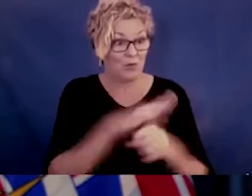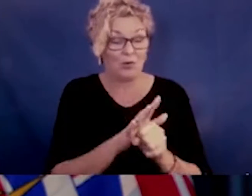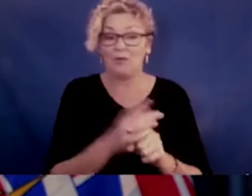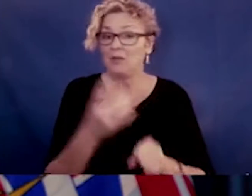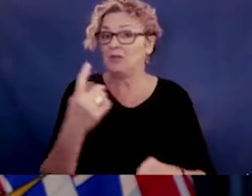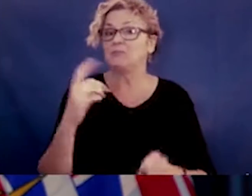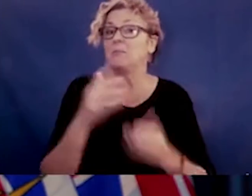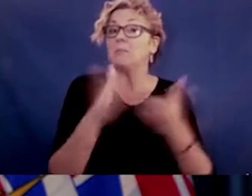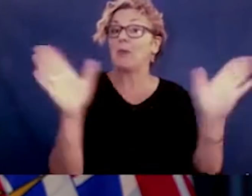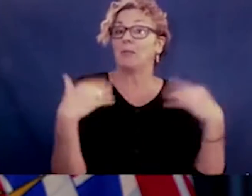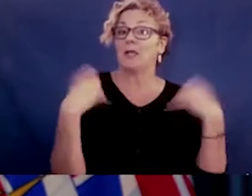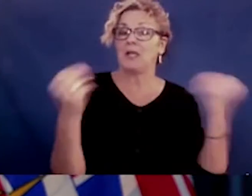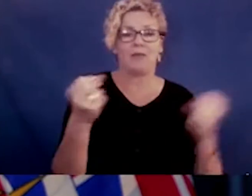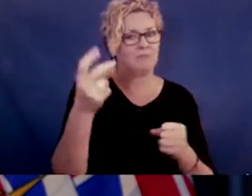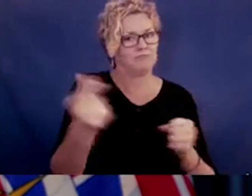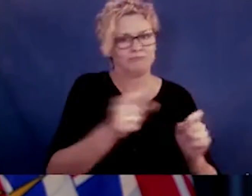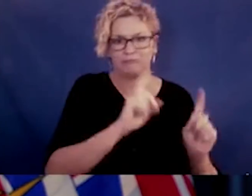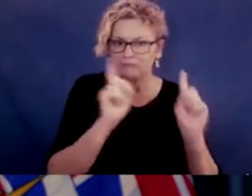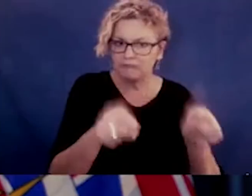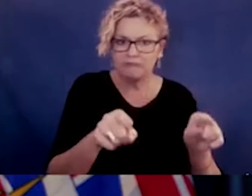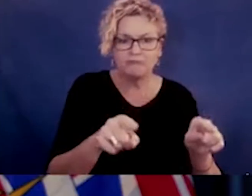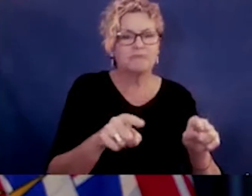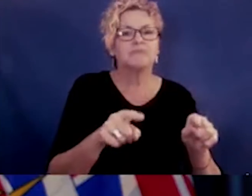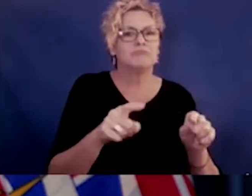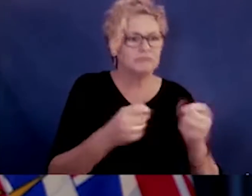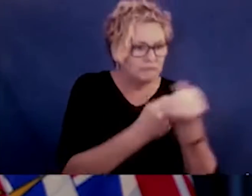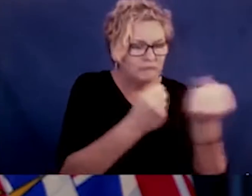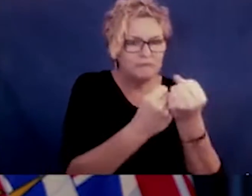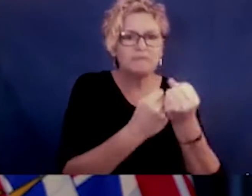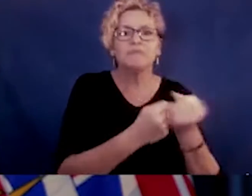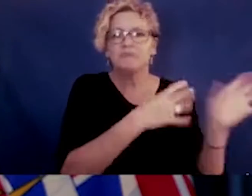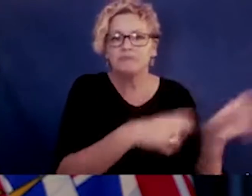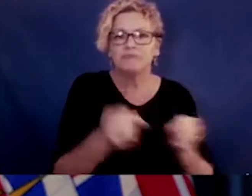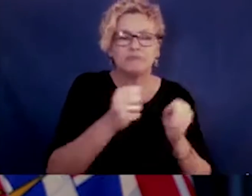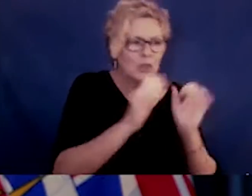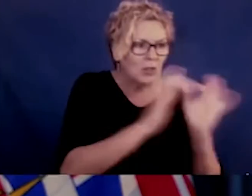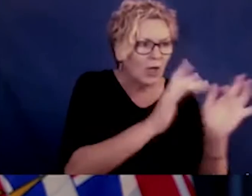about how we're increasing the efficiency in all those areas in the coming weeks.